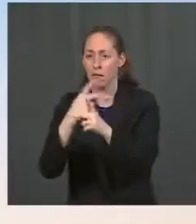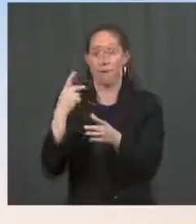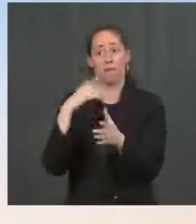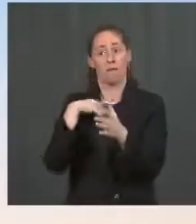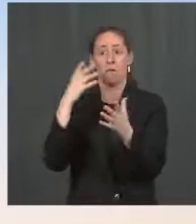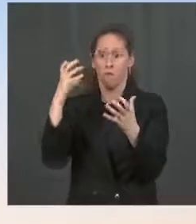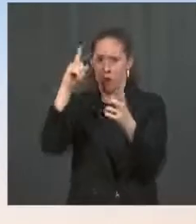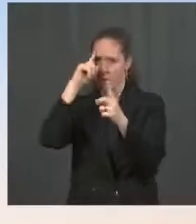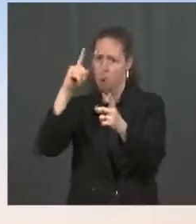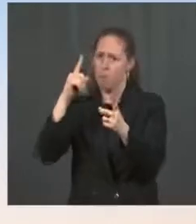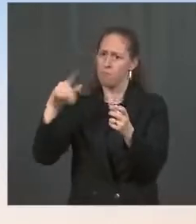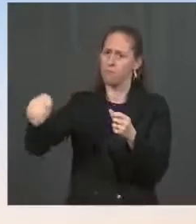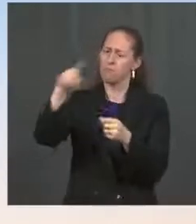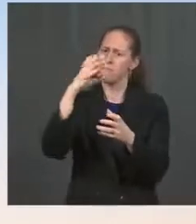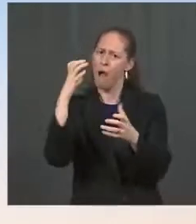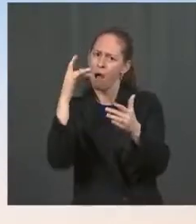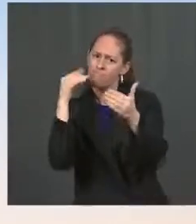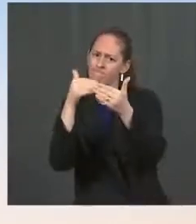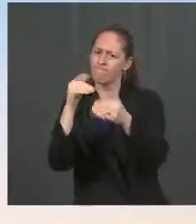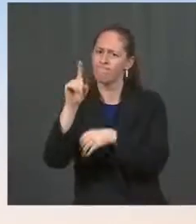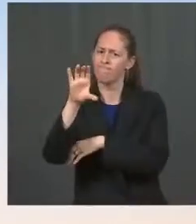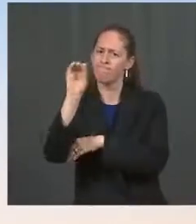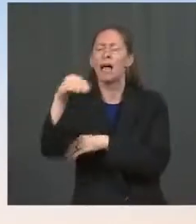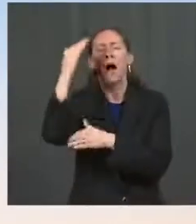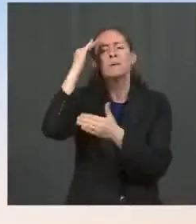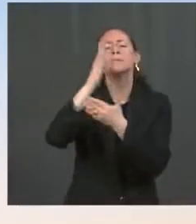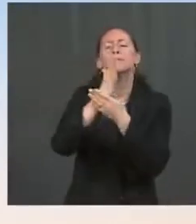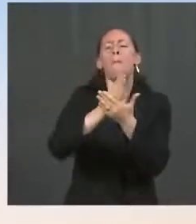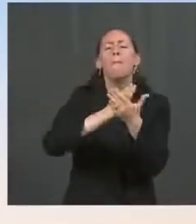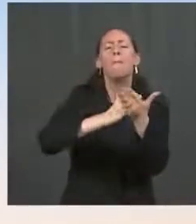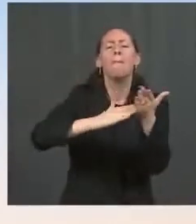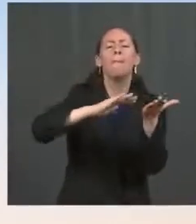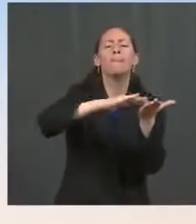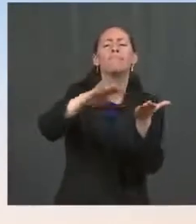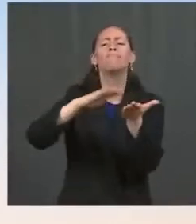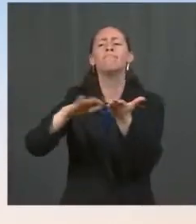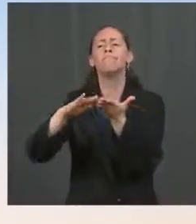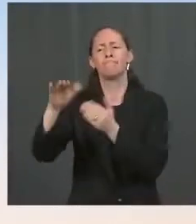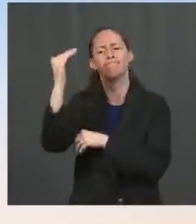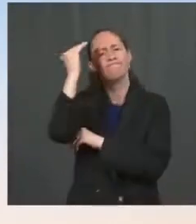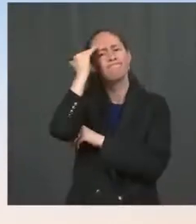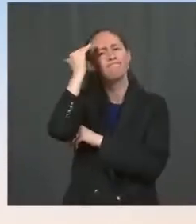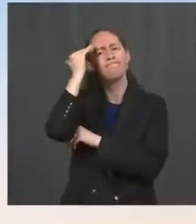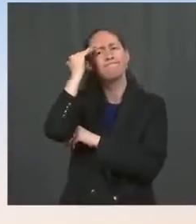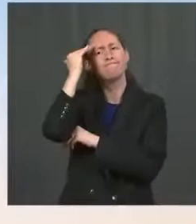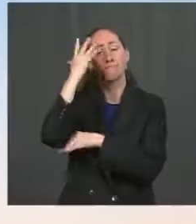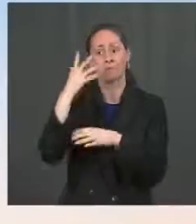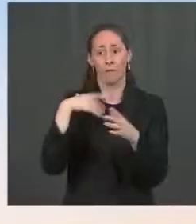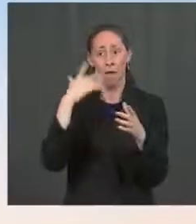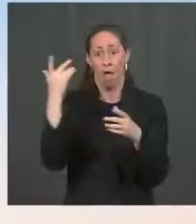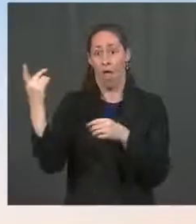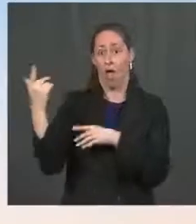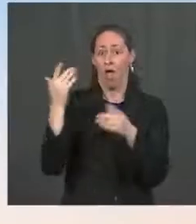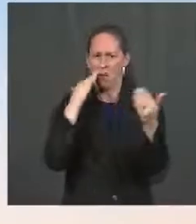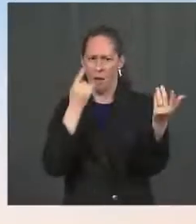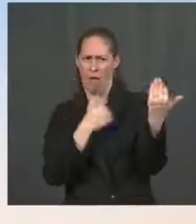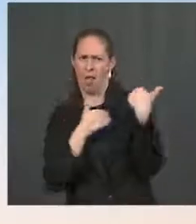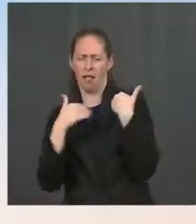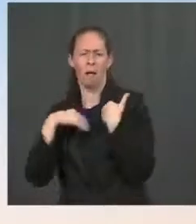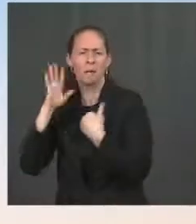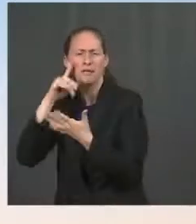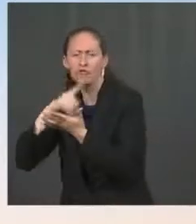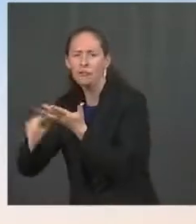be exemptions, as Zeke, of course, asked about, and as we have numbers to provide, we'll provide them to all of you. Just one more. Is there any reason why you're